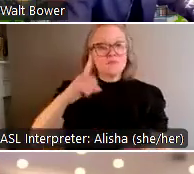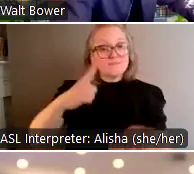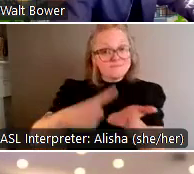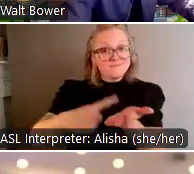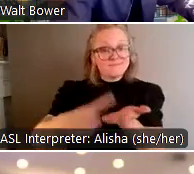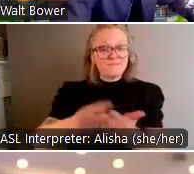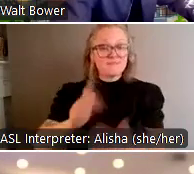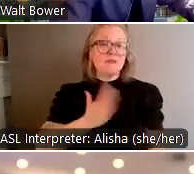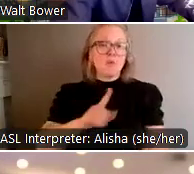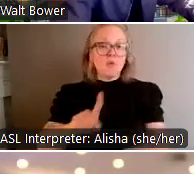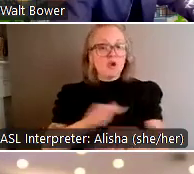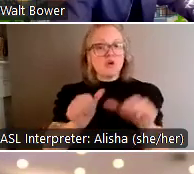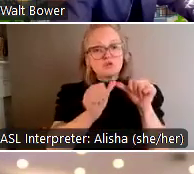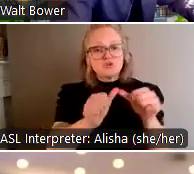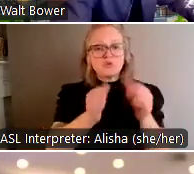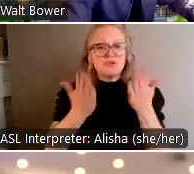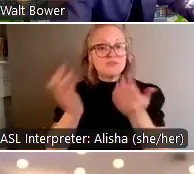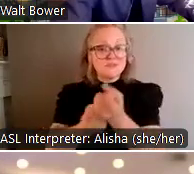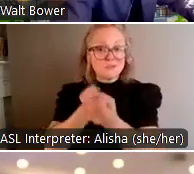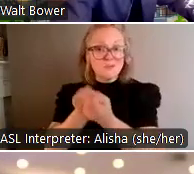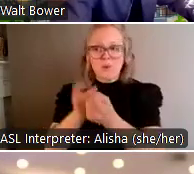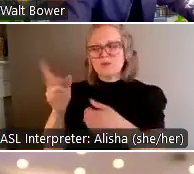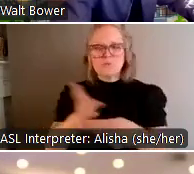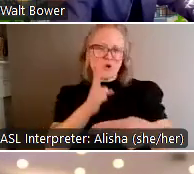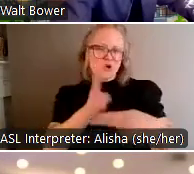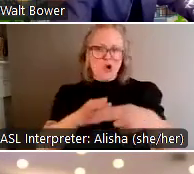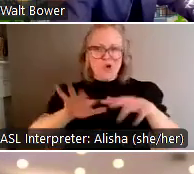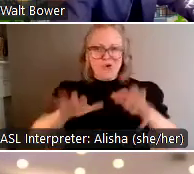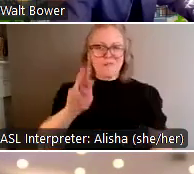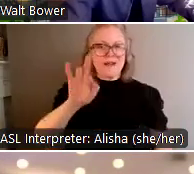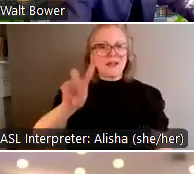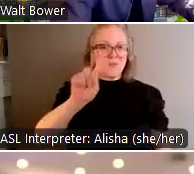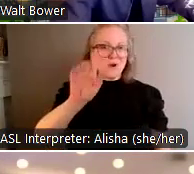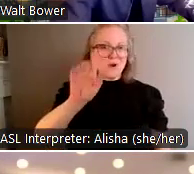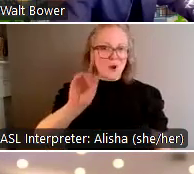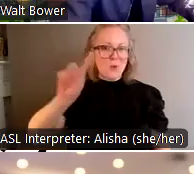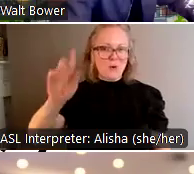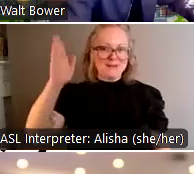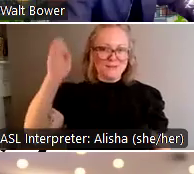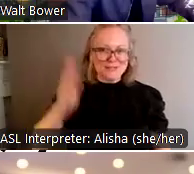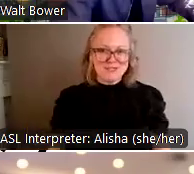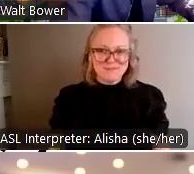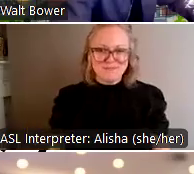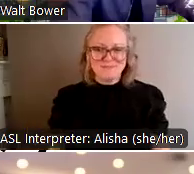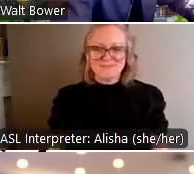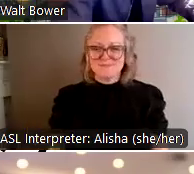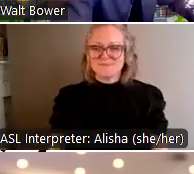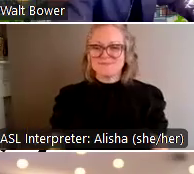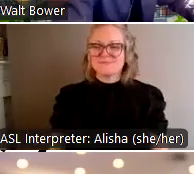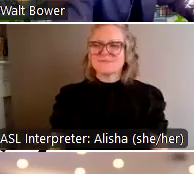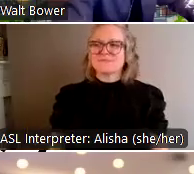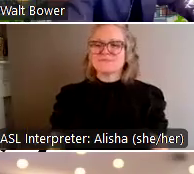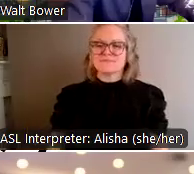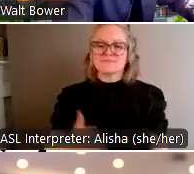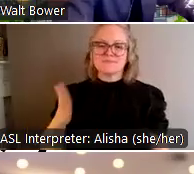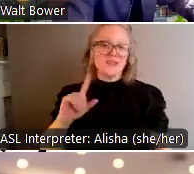long-term services and supports, and we call this our Medicaid 101 presentation. So first and